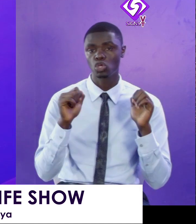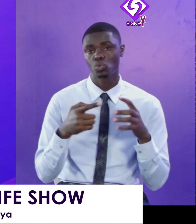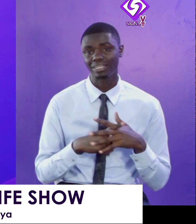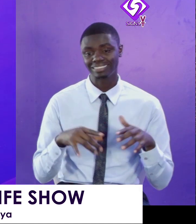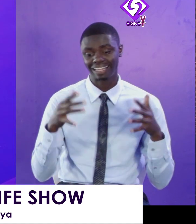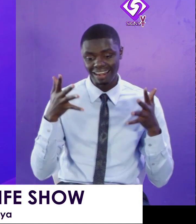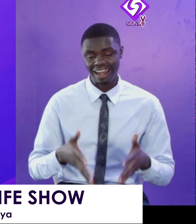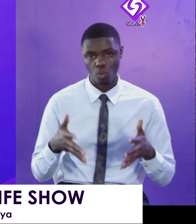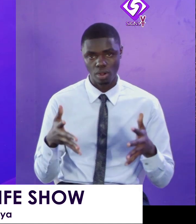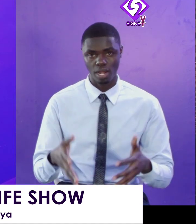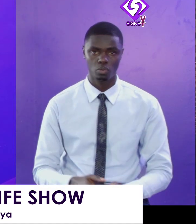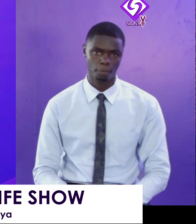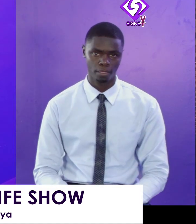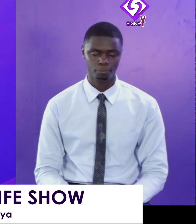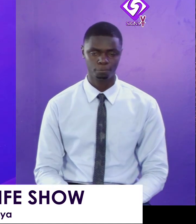now,